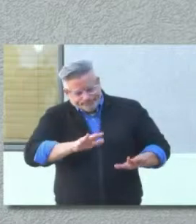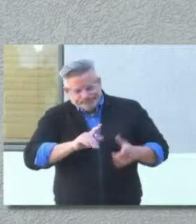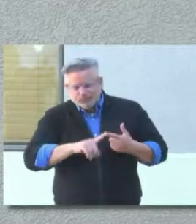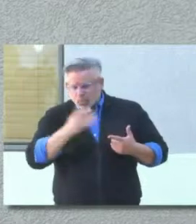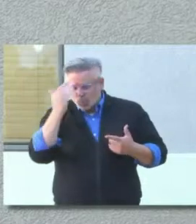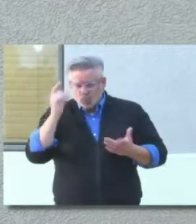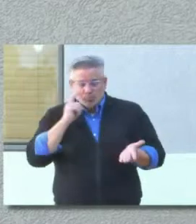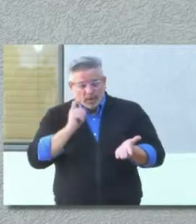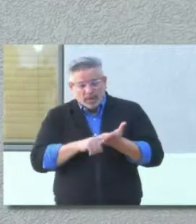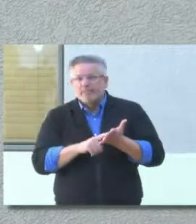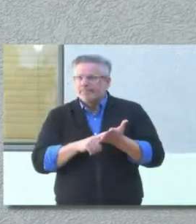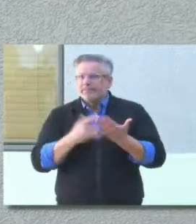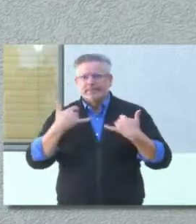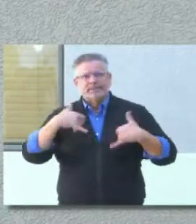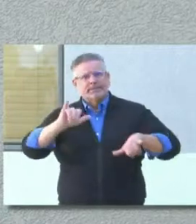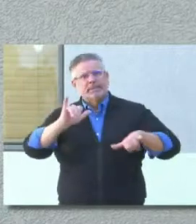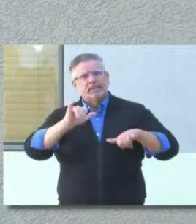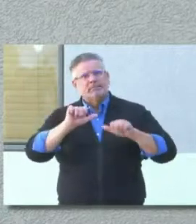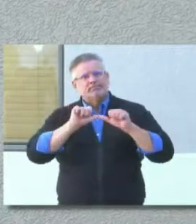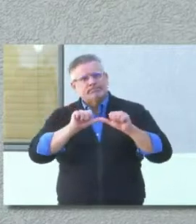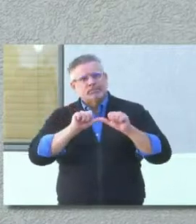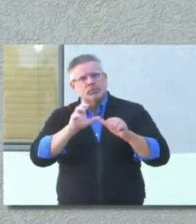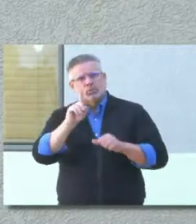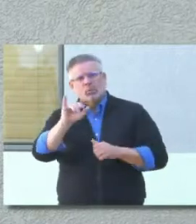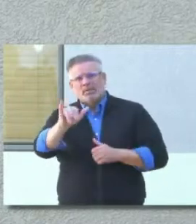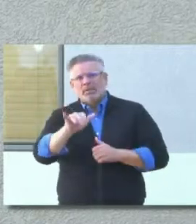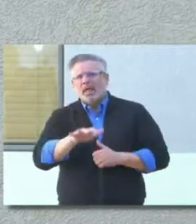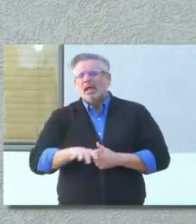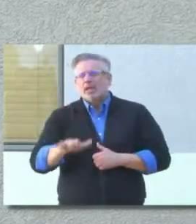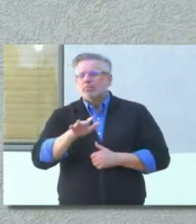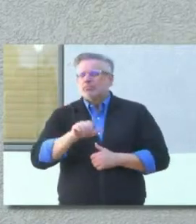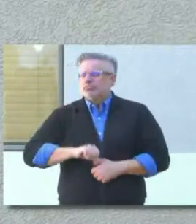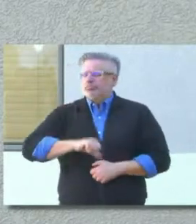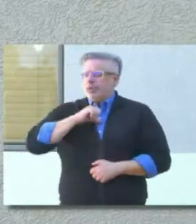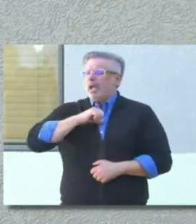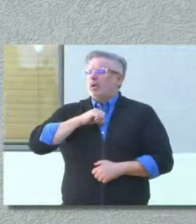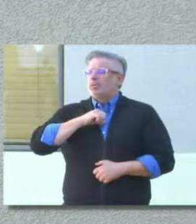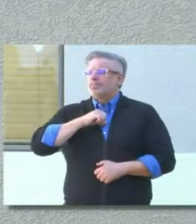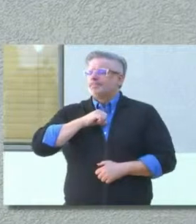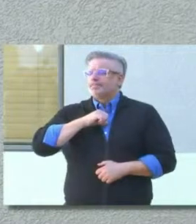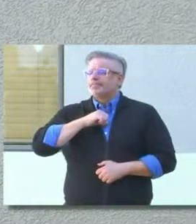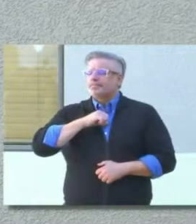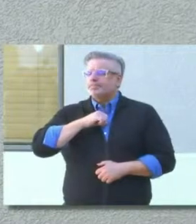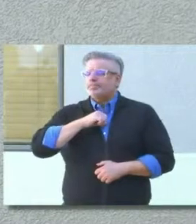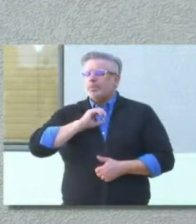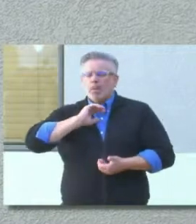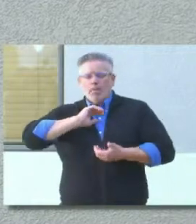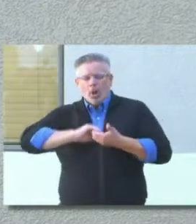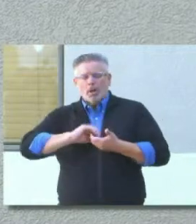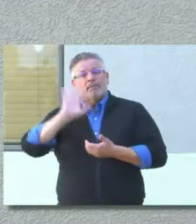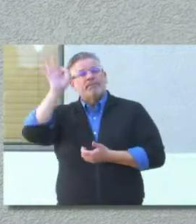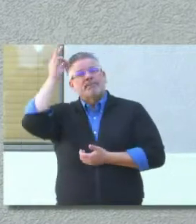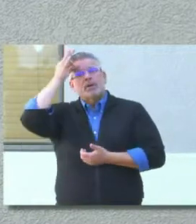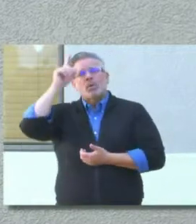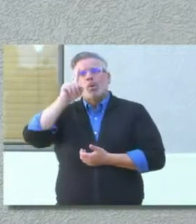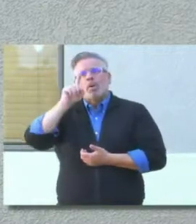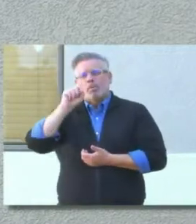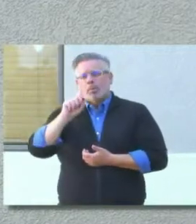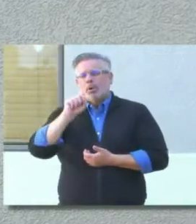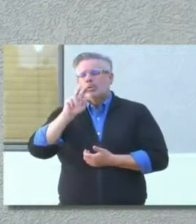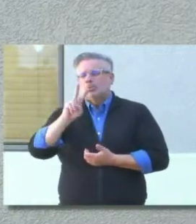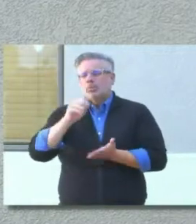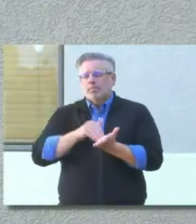We recognize we have work to continue to do in that space. We're proud, though, nonetheless, by the partnership with the federal government, 1.2